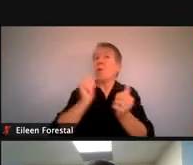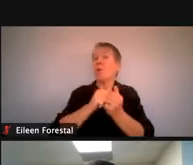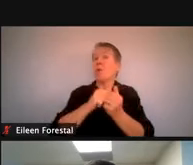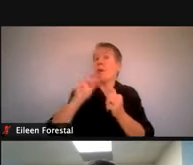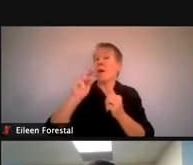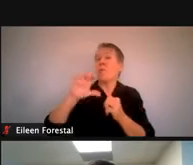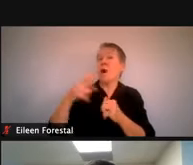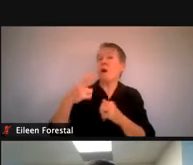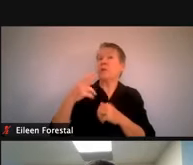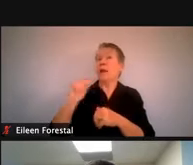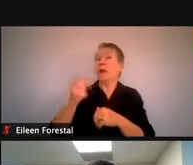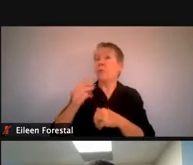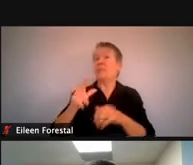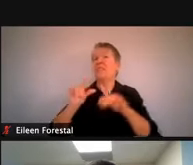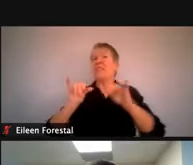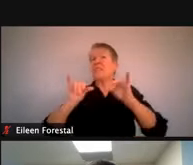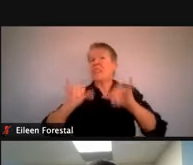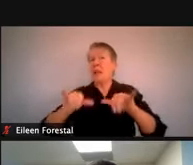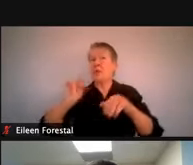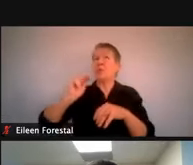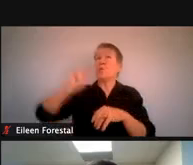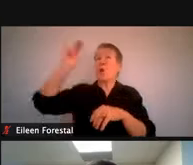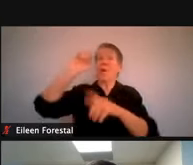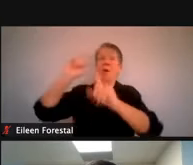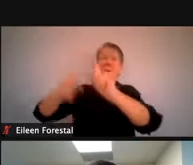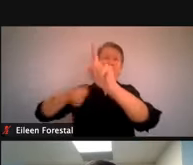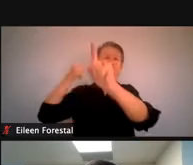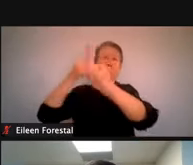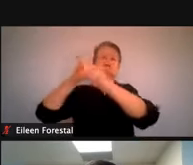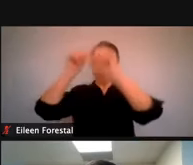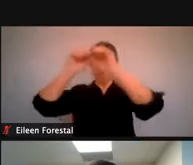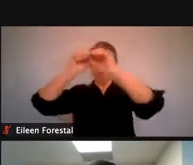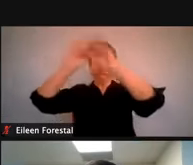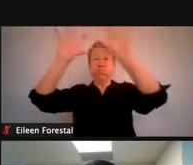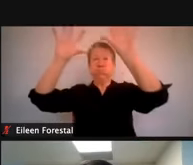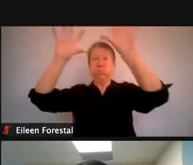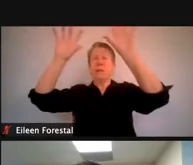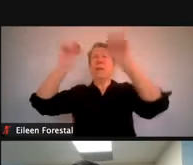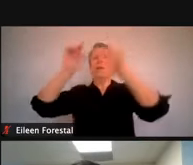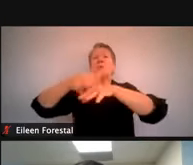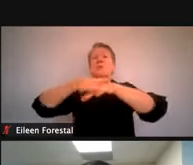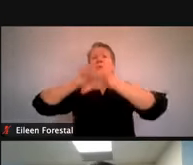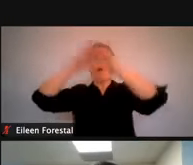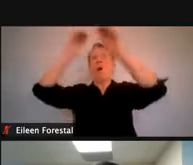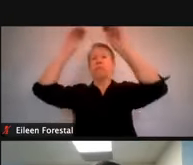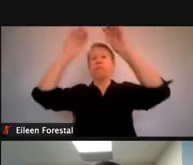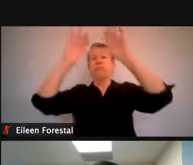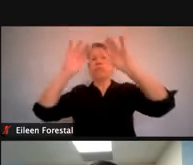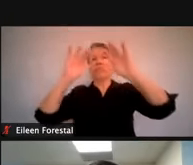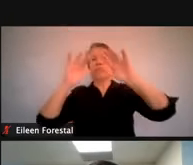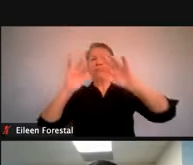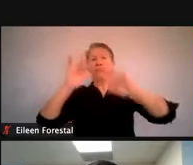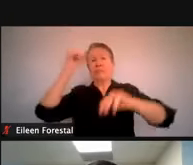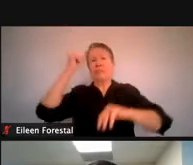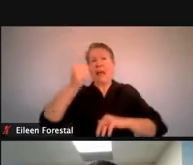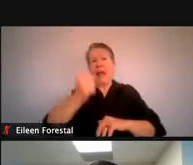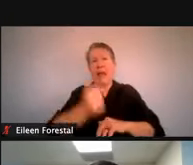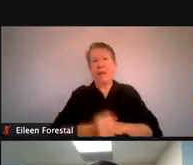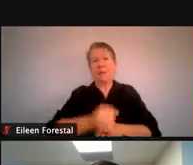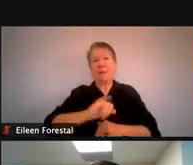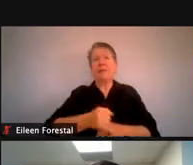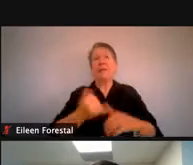hit. Back in March and April, it slowly went to Central and then South. I think we're just seeing it move more quickly,